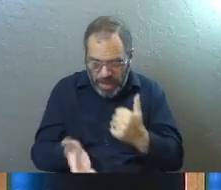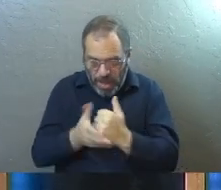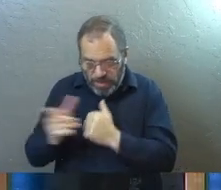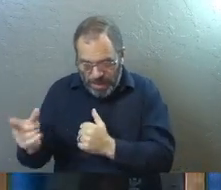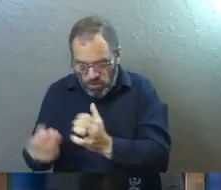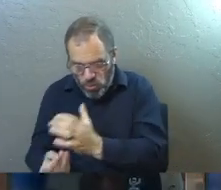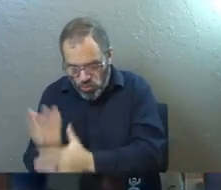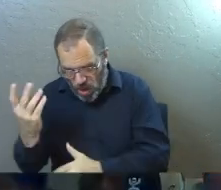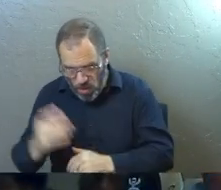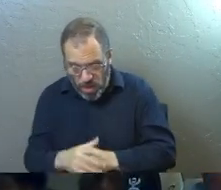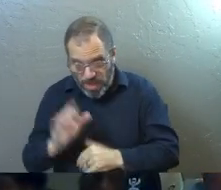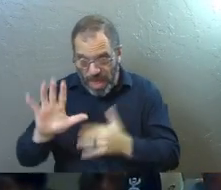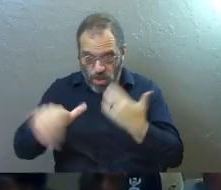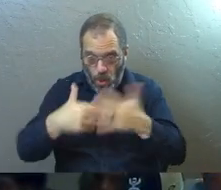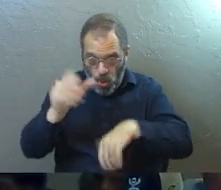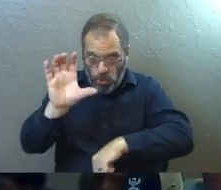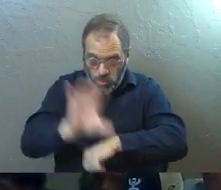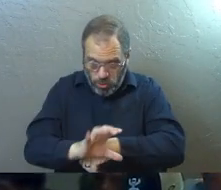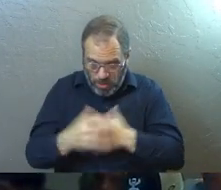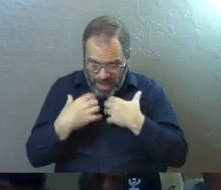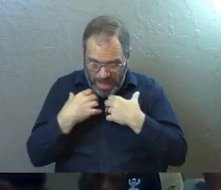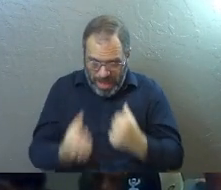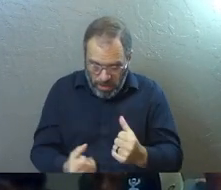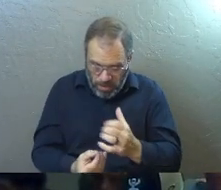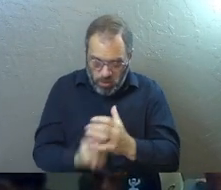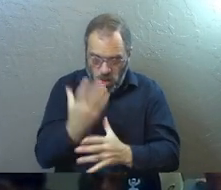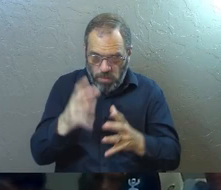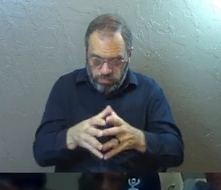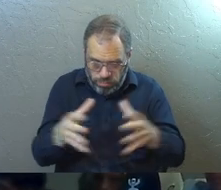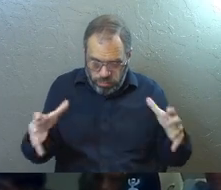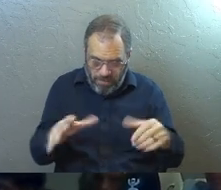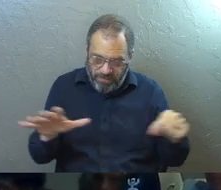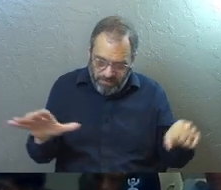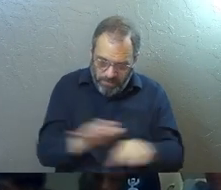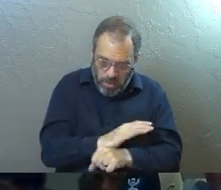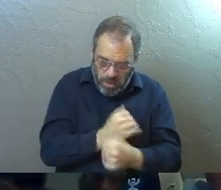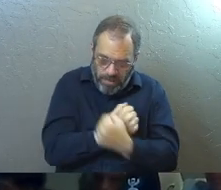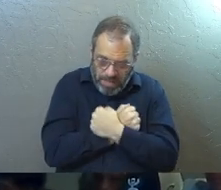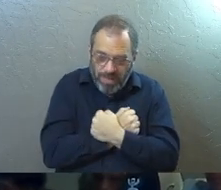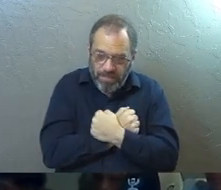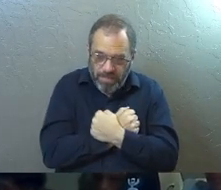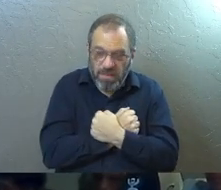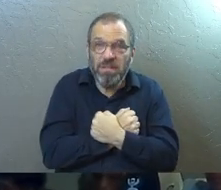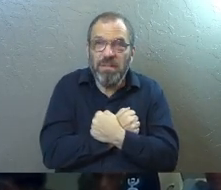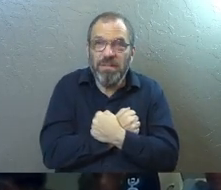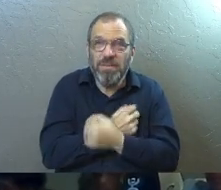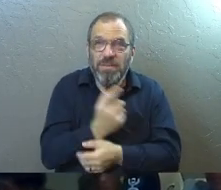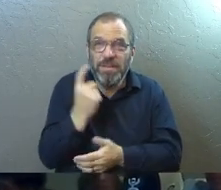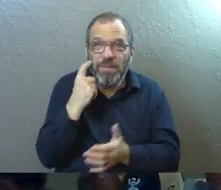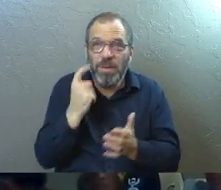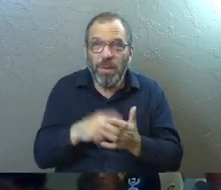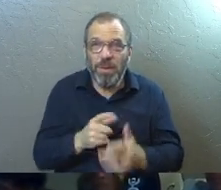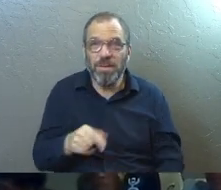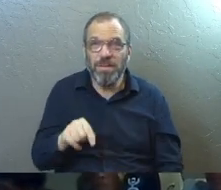other parts grow so that the whole body is healthy and growing and full of love. Do you immediately just see that?